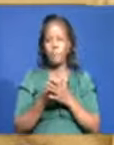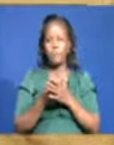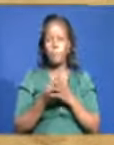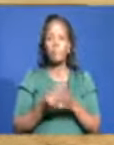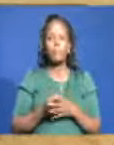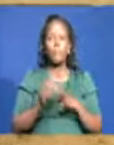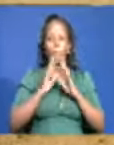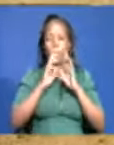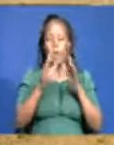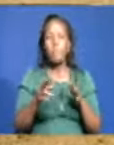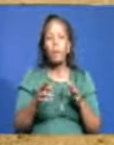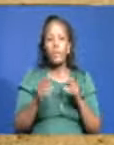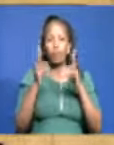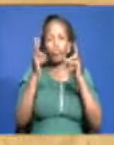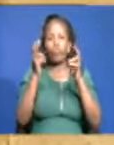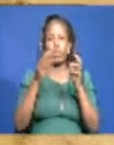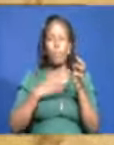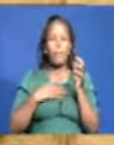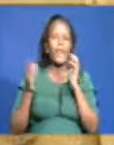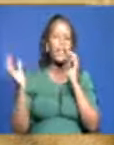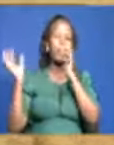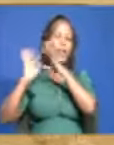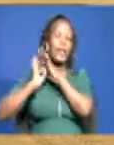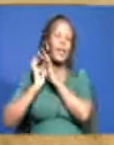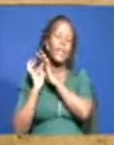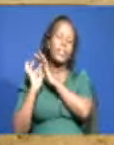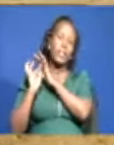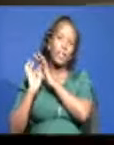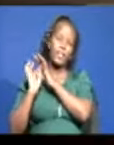Reporting for My Culture, I'm Jackie Wambiru.